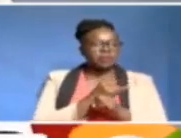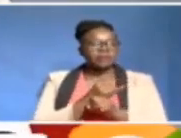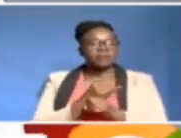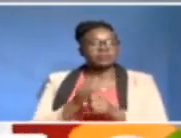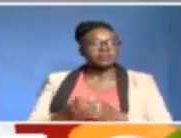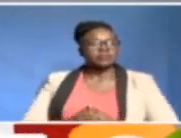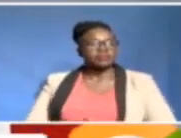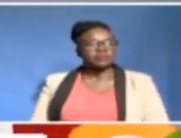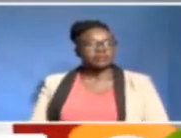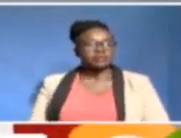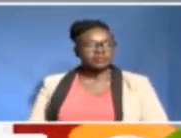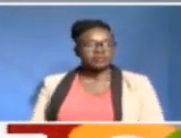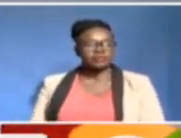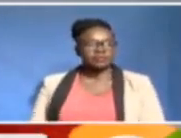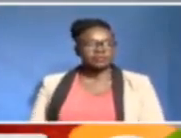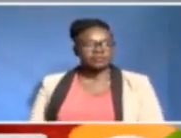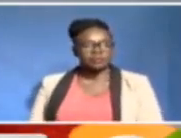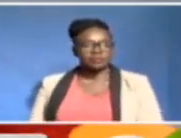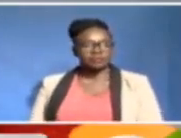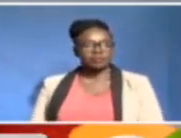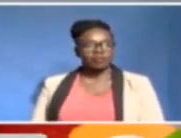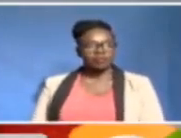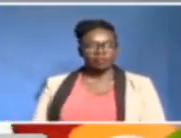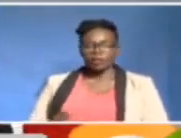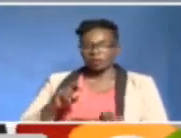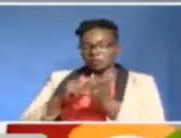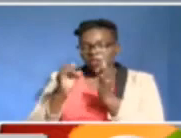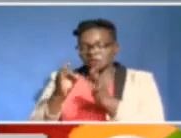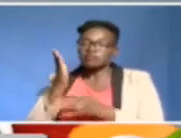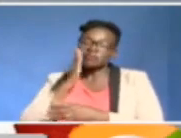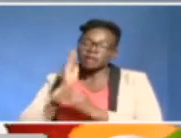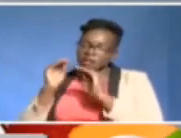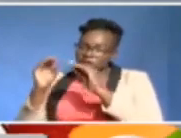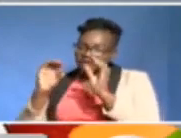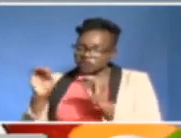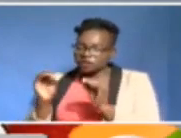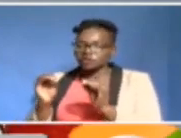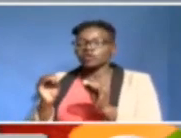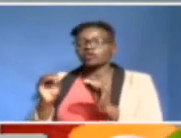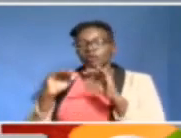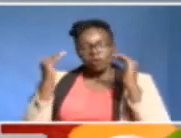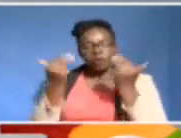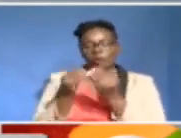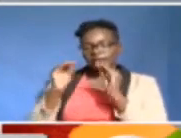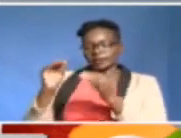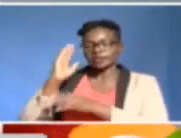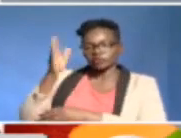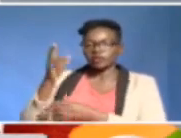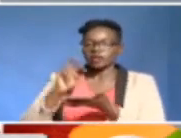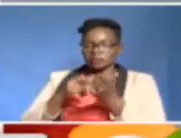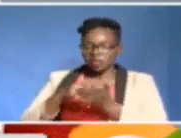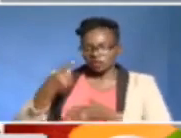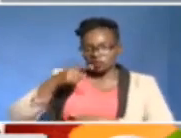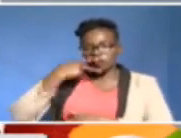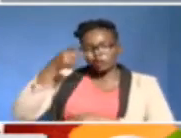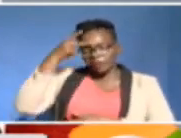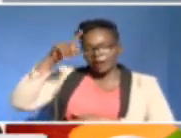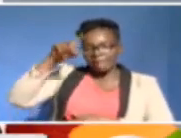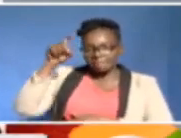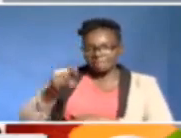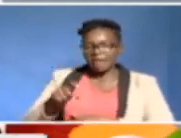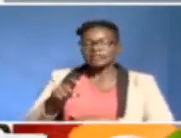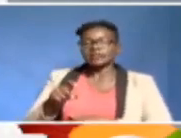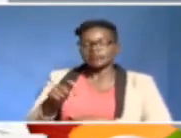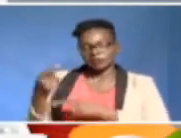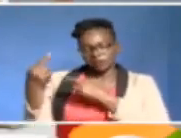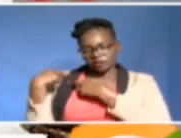to teach them. So asiyefunzwa na mamaye sa zingine hufunzwa na ulimwengu. So as parents, we must take our rightful place as well. And I